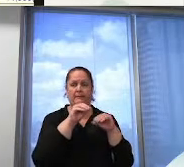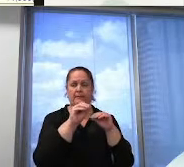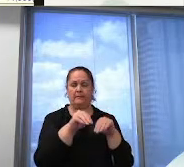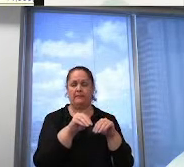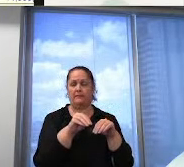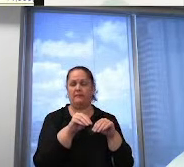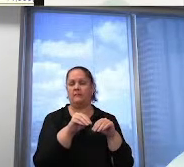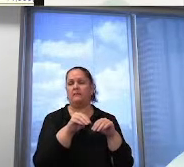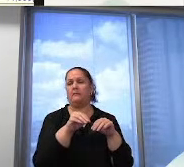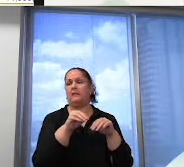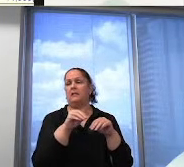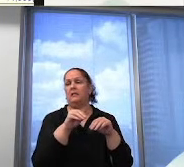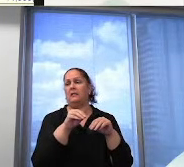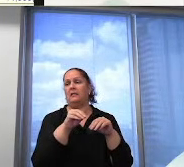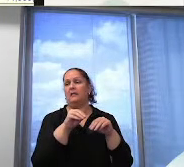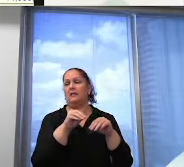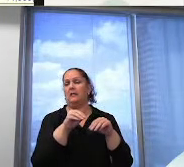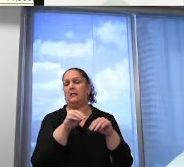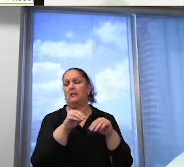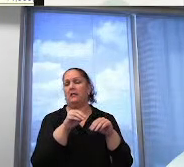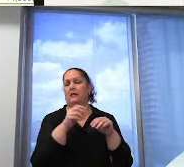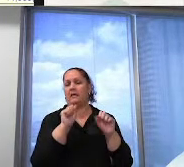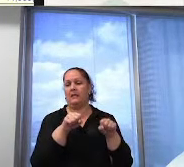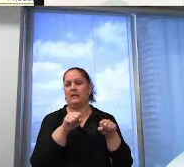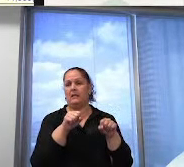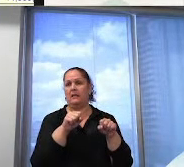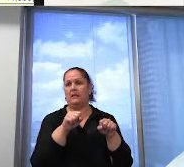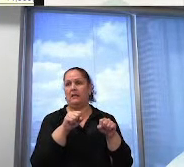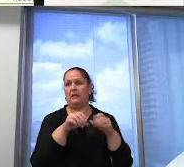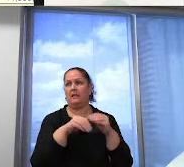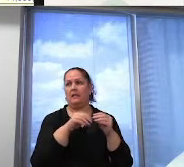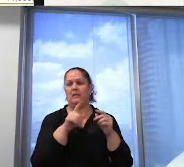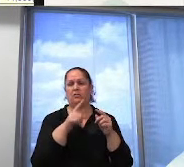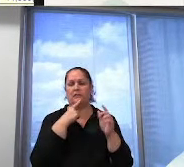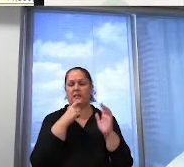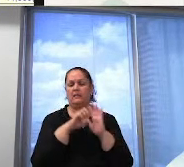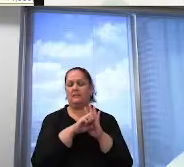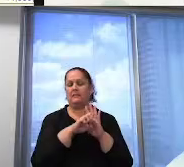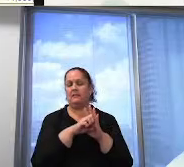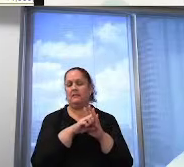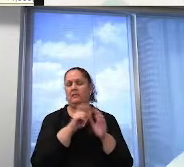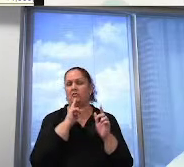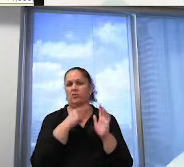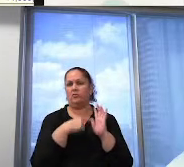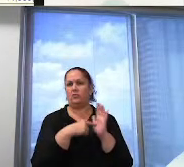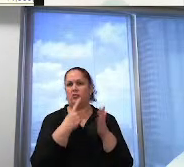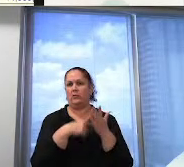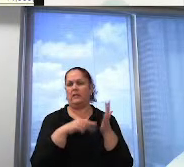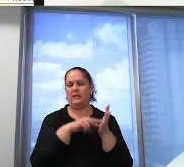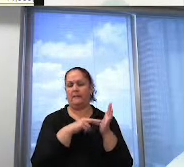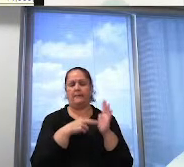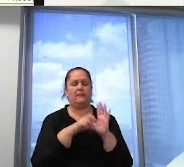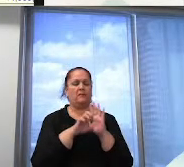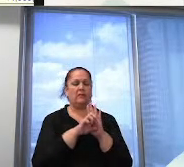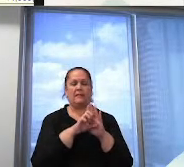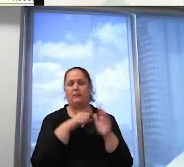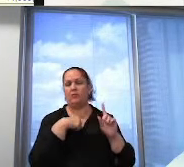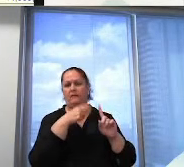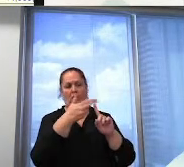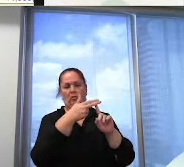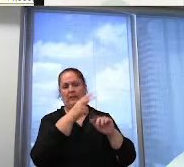we do capacity assessment to understand, can we add this new customer? I'll use an example just to illustrate what that